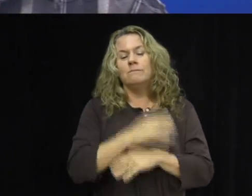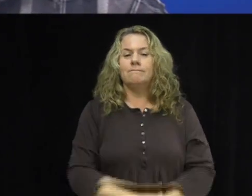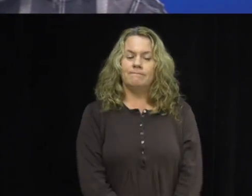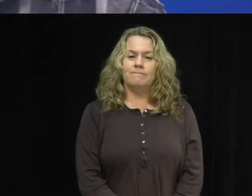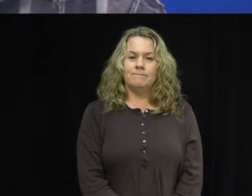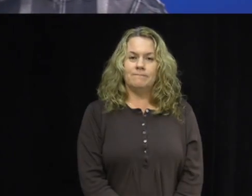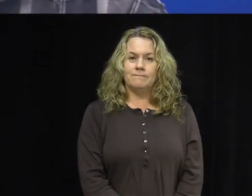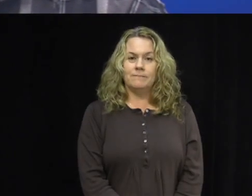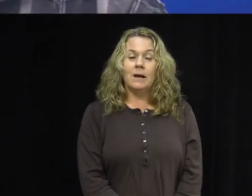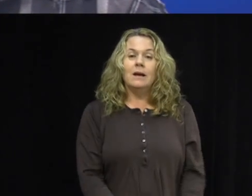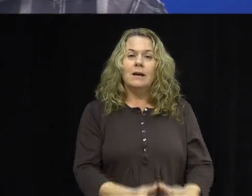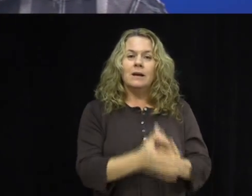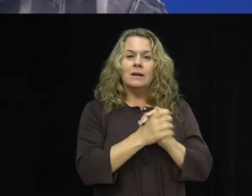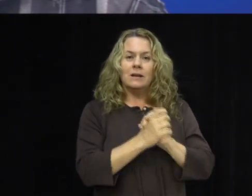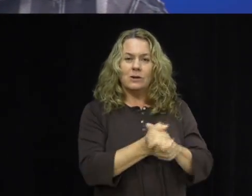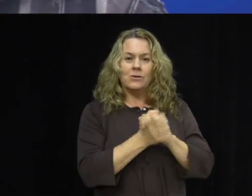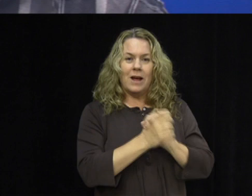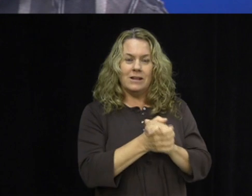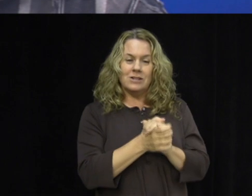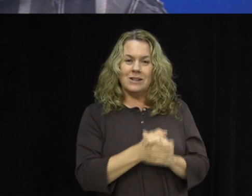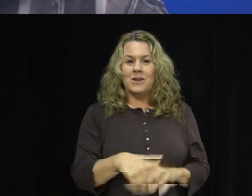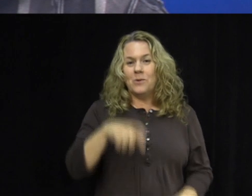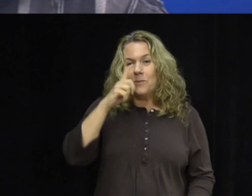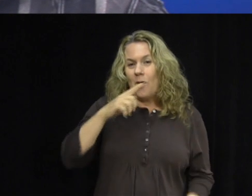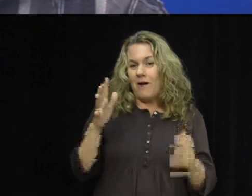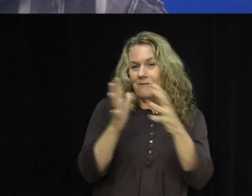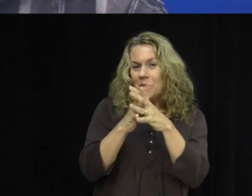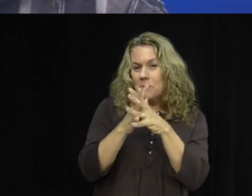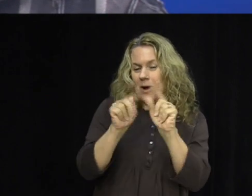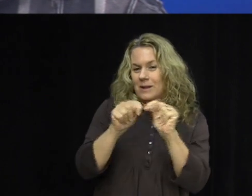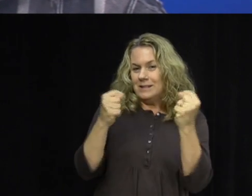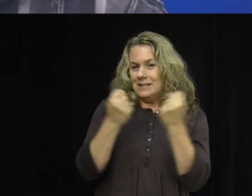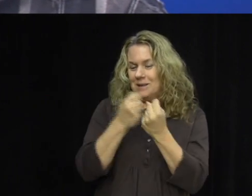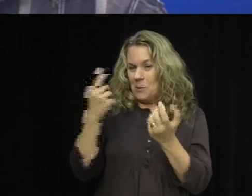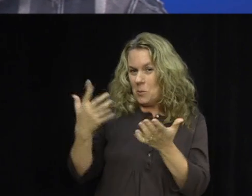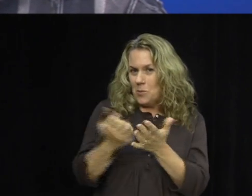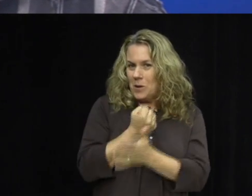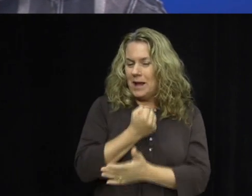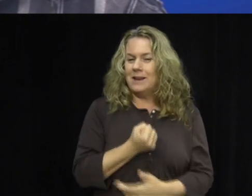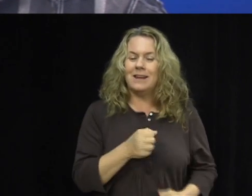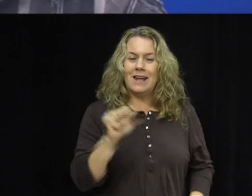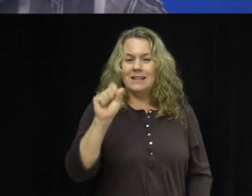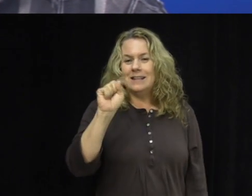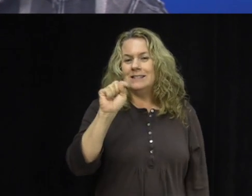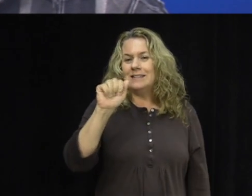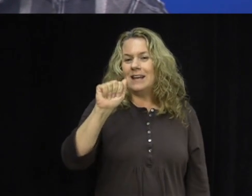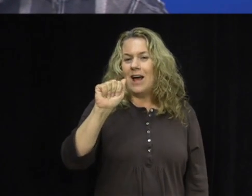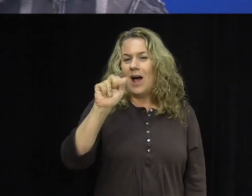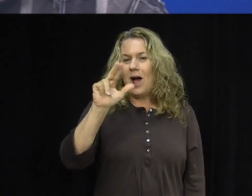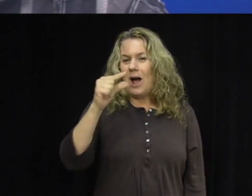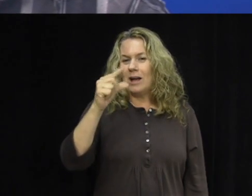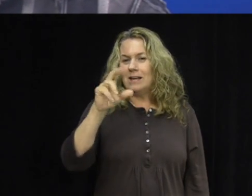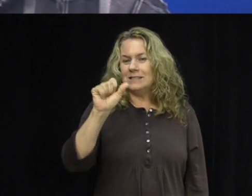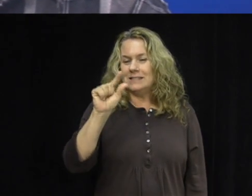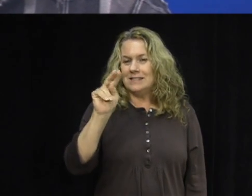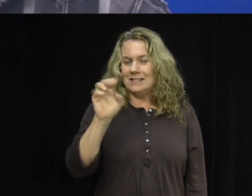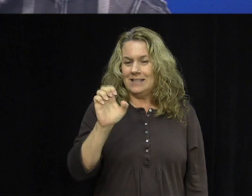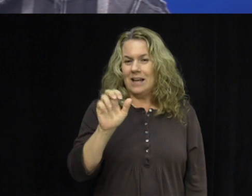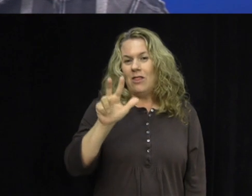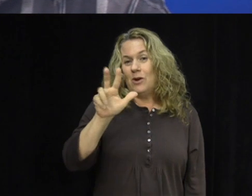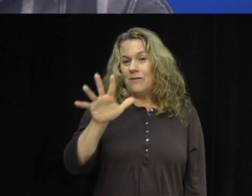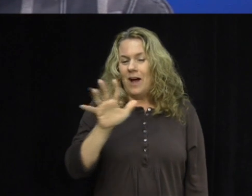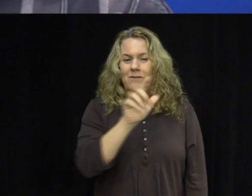Congratulations to our Warhawk football team for a win against St. Augustine 35-21 last Saturday and becoming